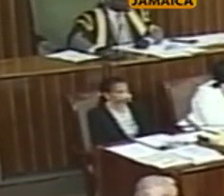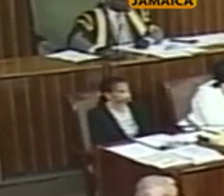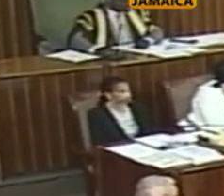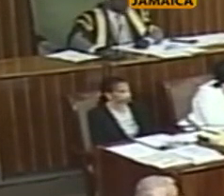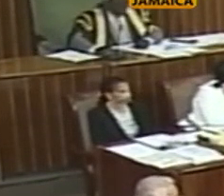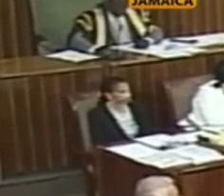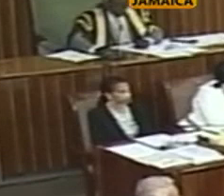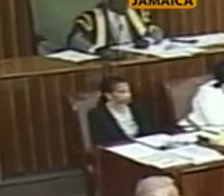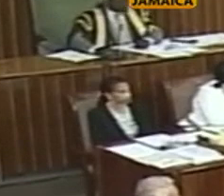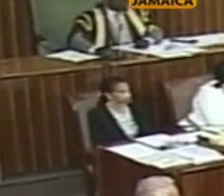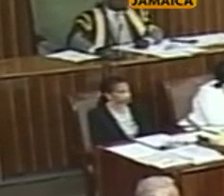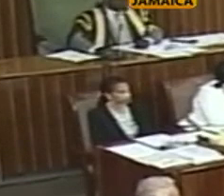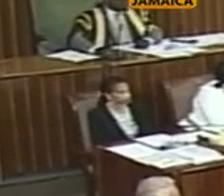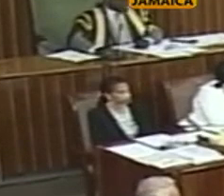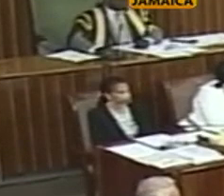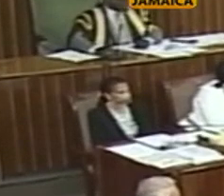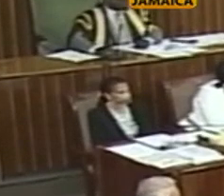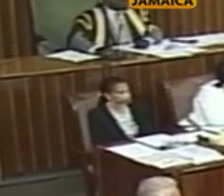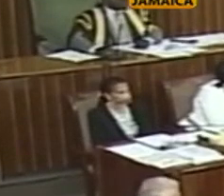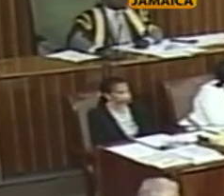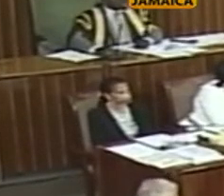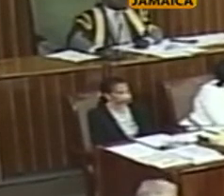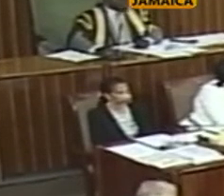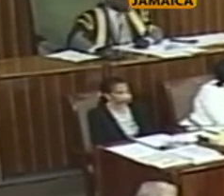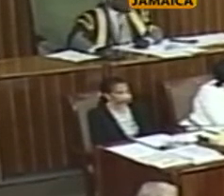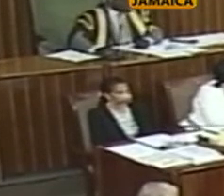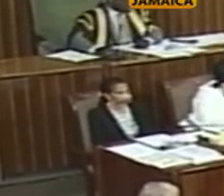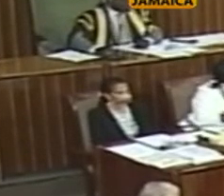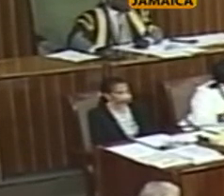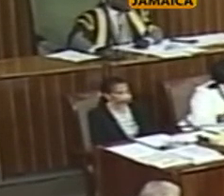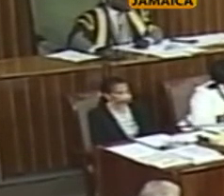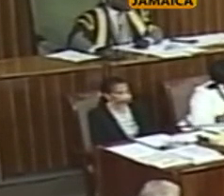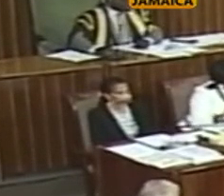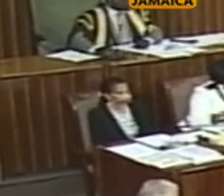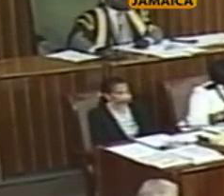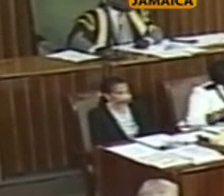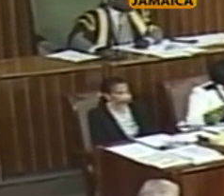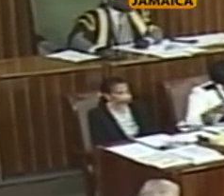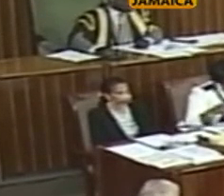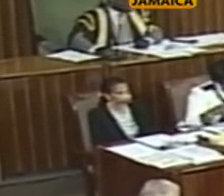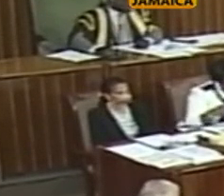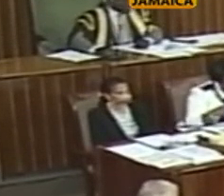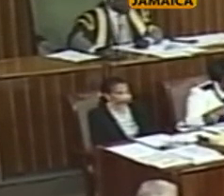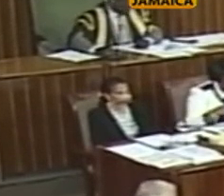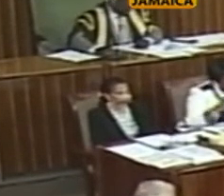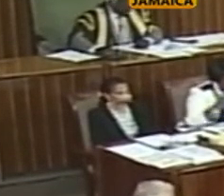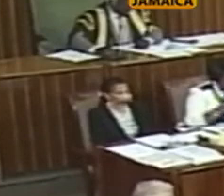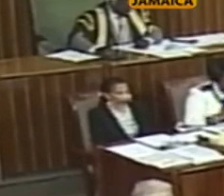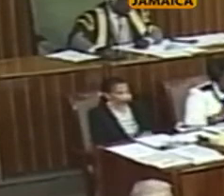to withdraw. What you should ask that both Mr. Bunting's statement and that be removed from the answer.